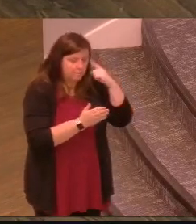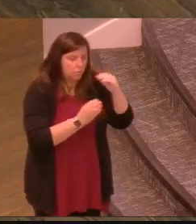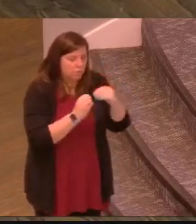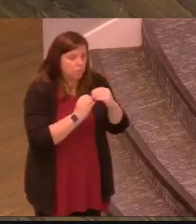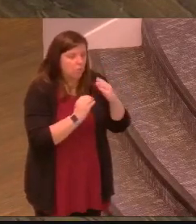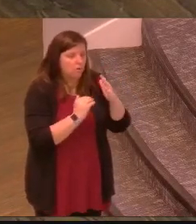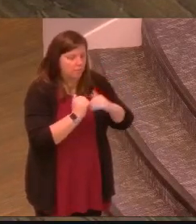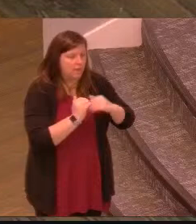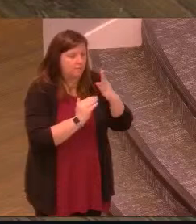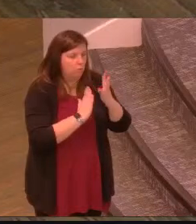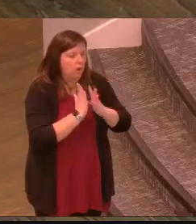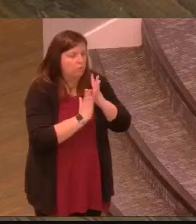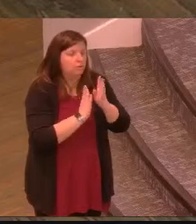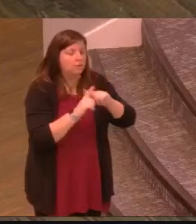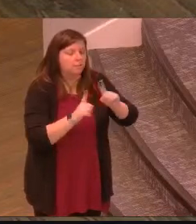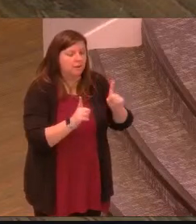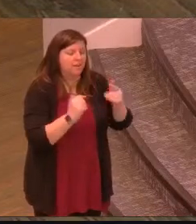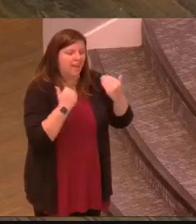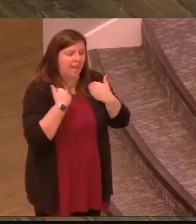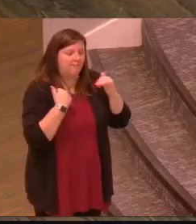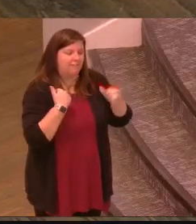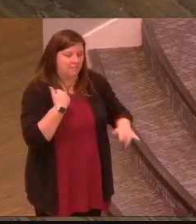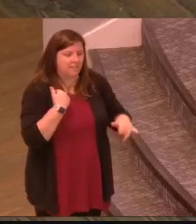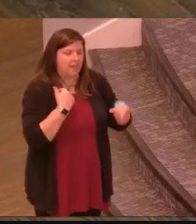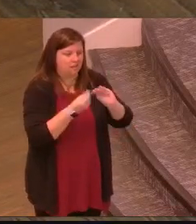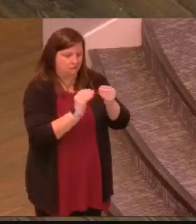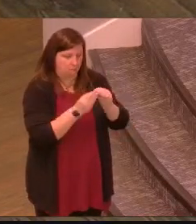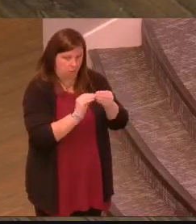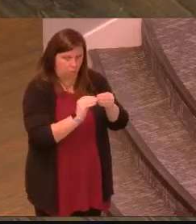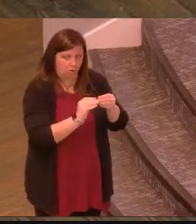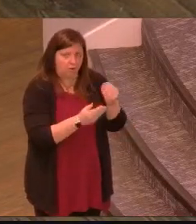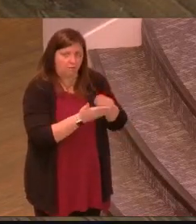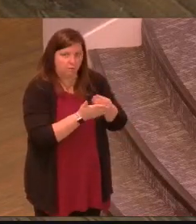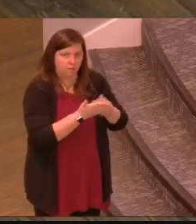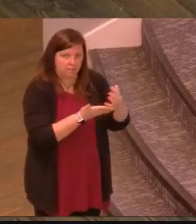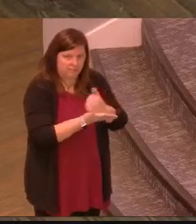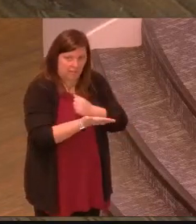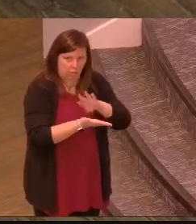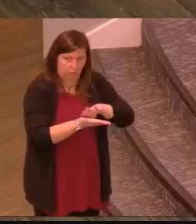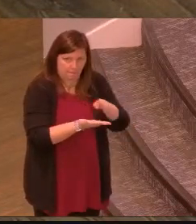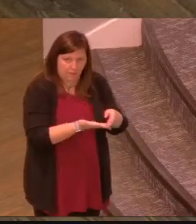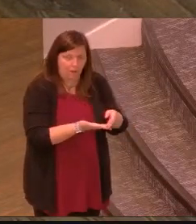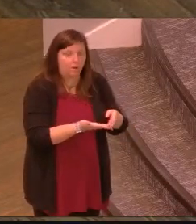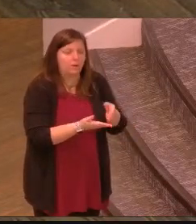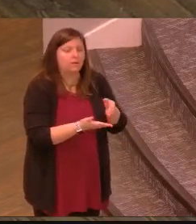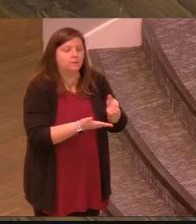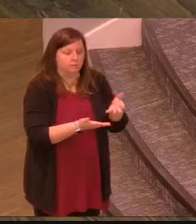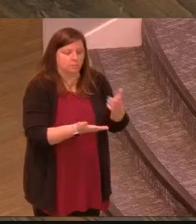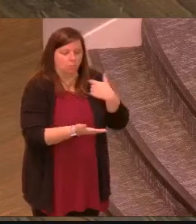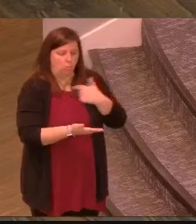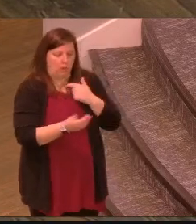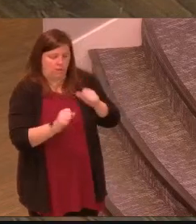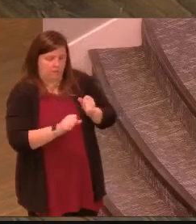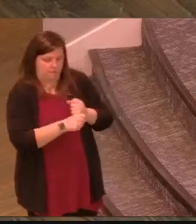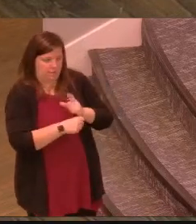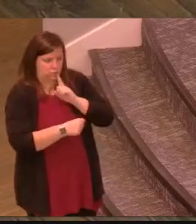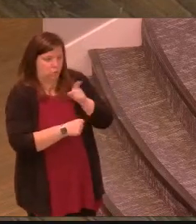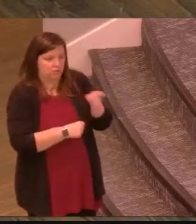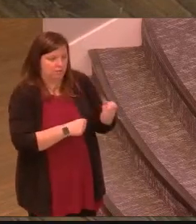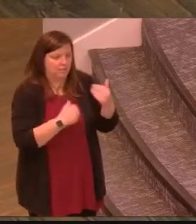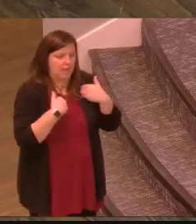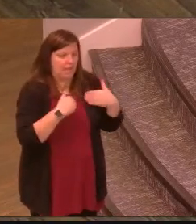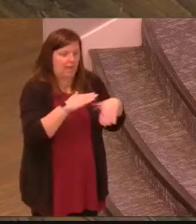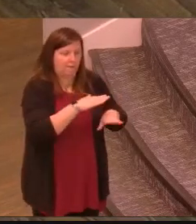that salary amount lets us ensure that they have a base amount of pay every pay